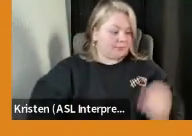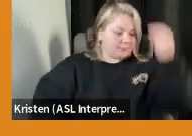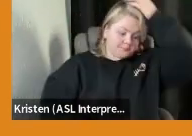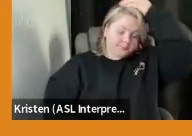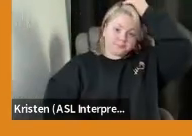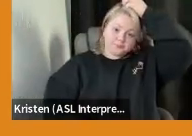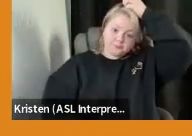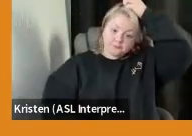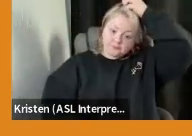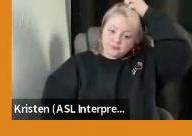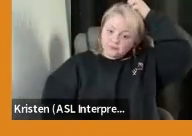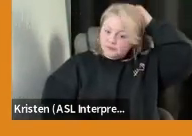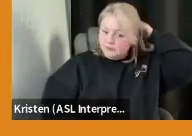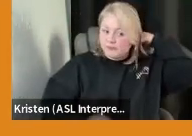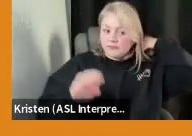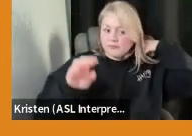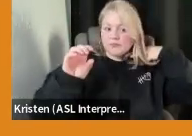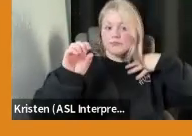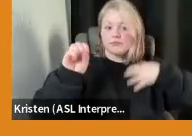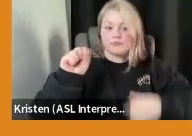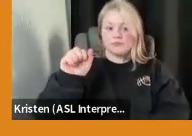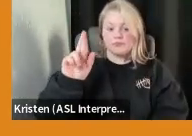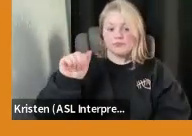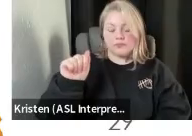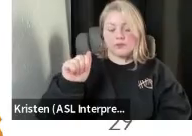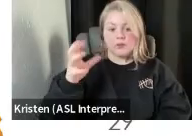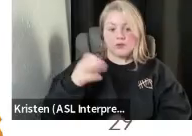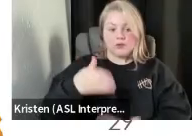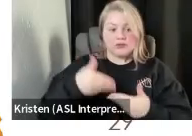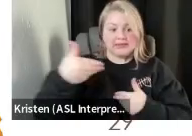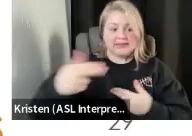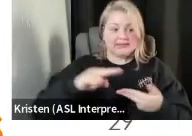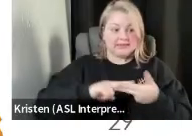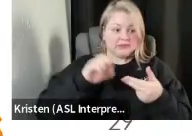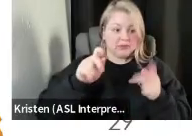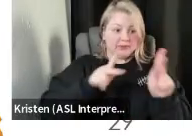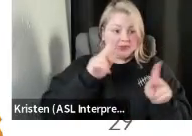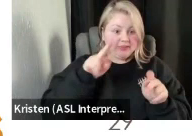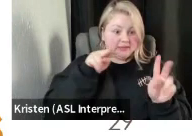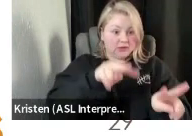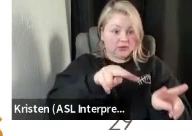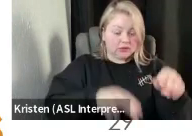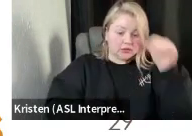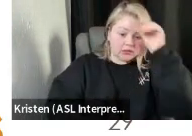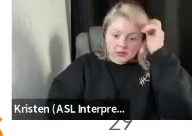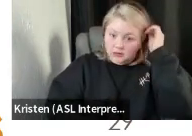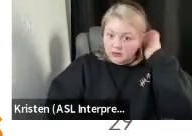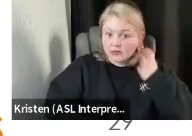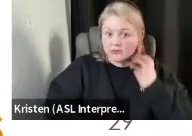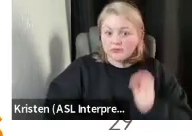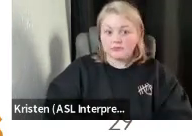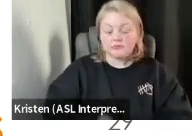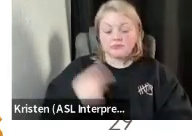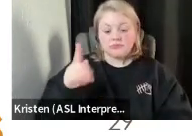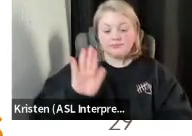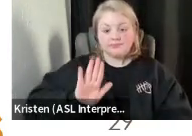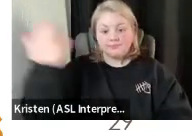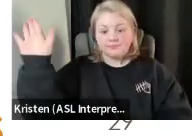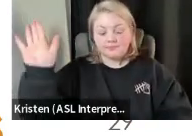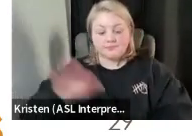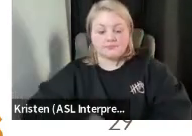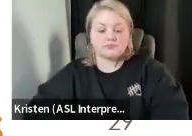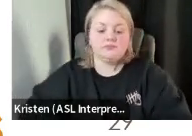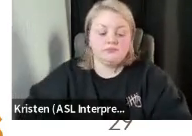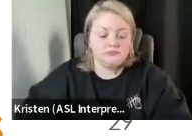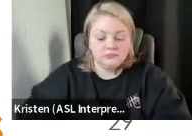All right. And then Sarah, if you want to go to the next slide, just so we have that up so people can see it. And then we do have someone with their hand raised at this time. If you